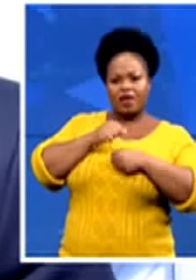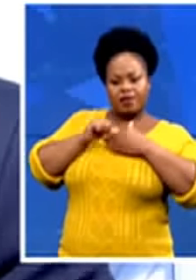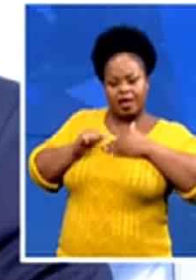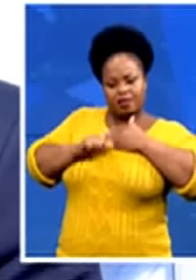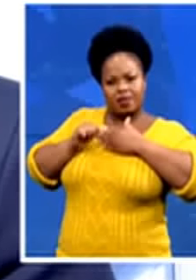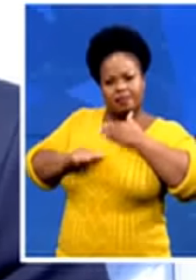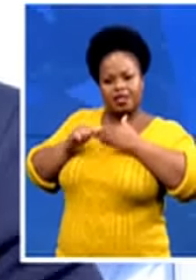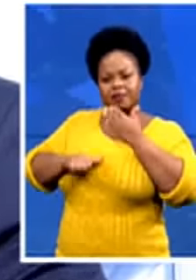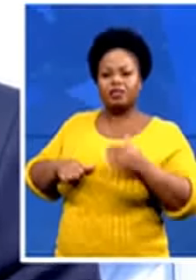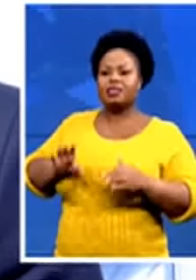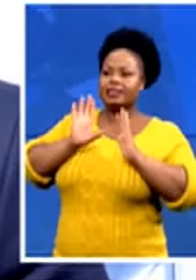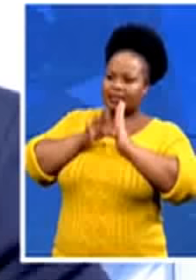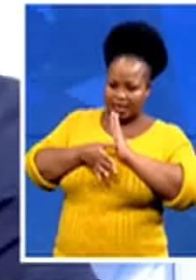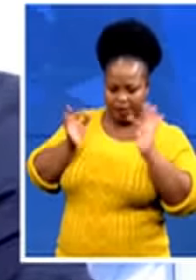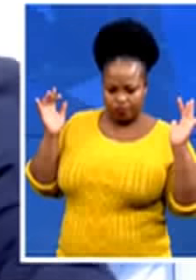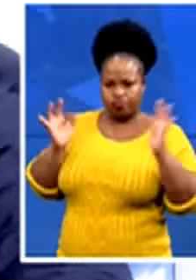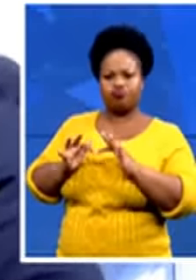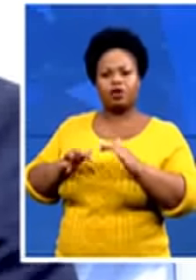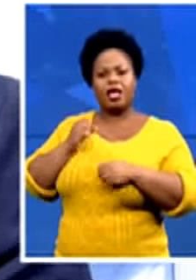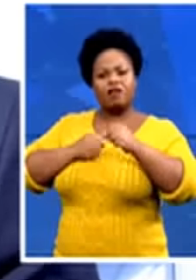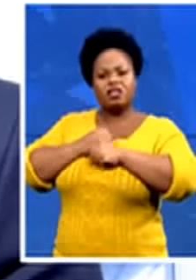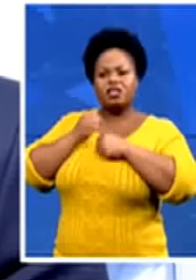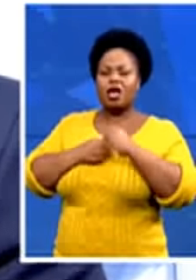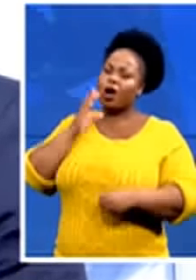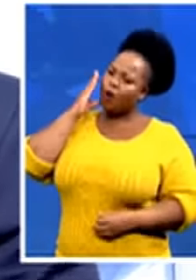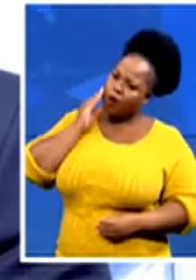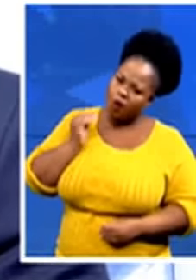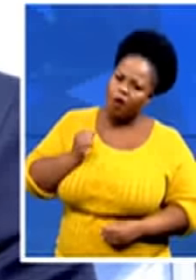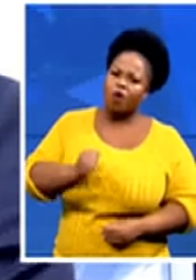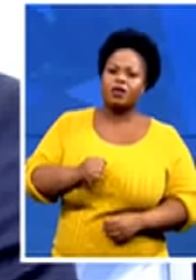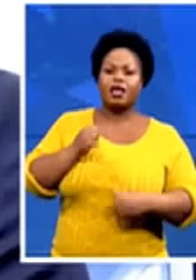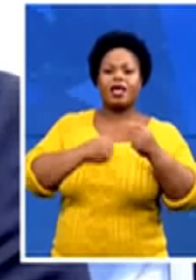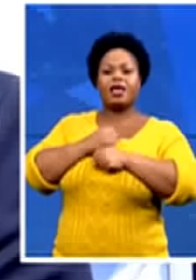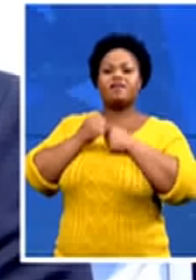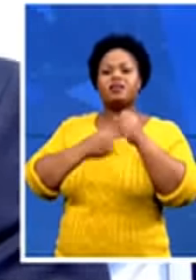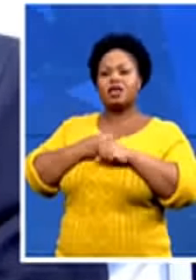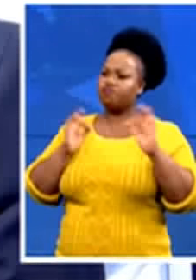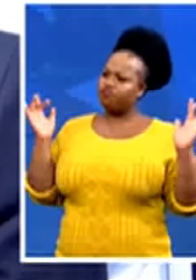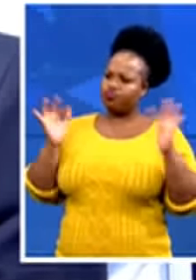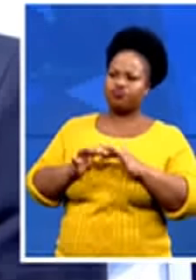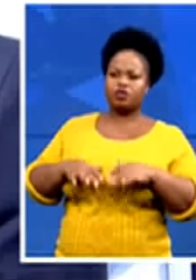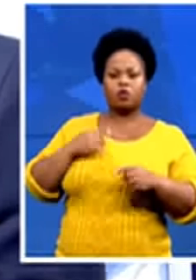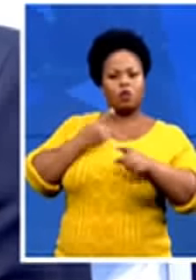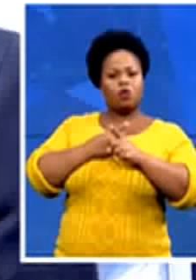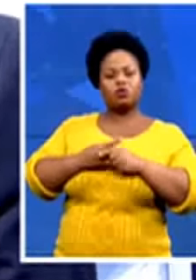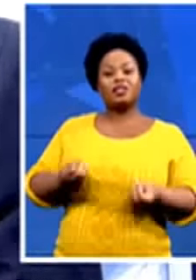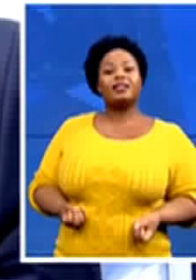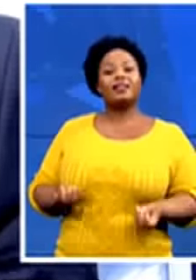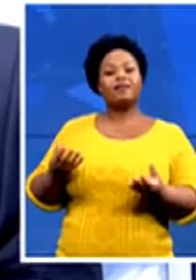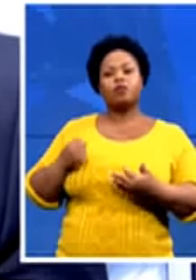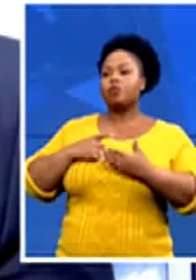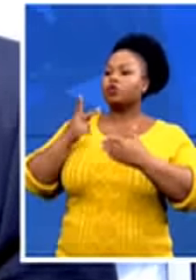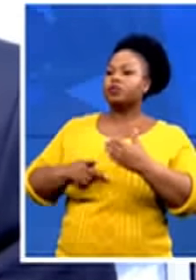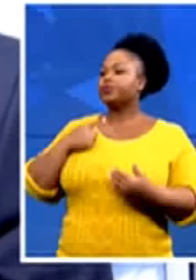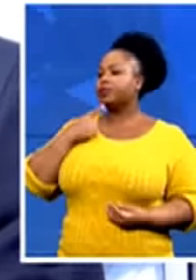njalo ngonyaka ogogo behlangana nabo njalo ngonyaka abafelokazi behlangana nabo njalo ngonyaka ukuthi abafelokazi ebaxoxa ebanikeza ama-project ukuthi umuntu kube yinyama ukuthi